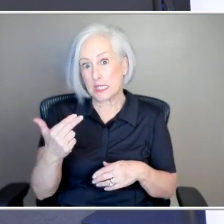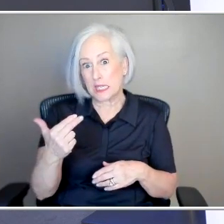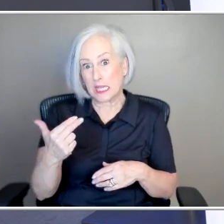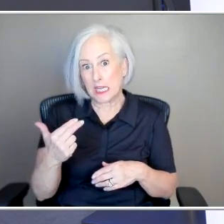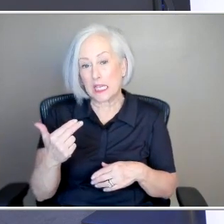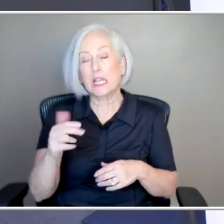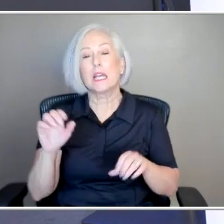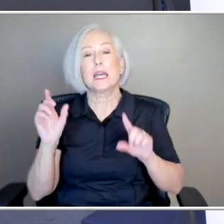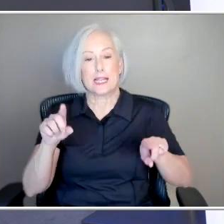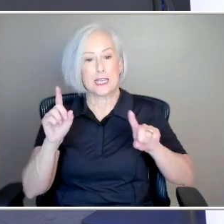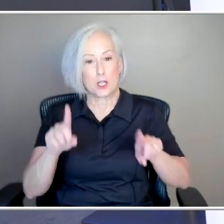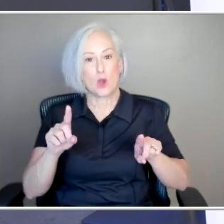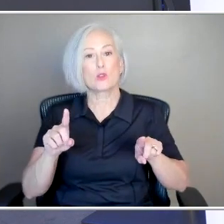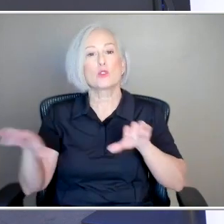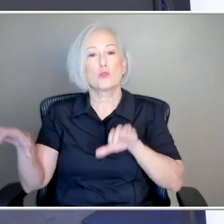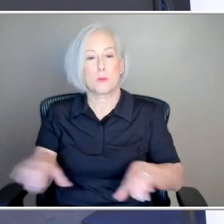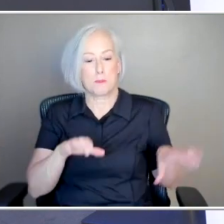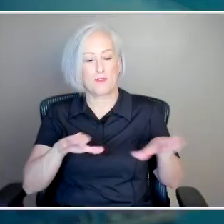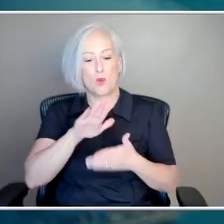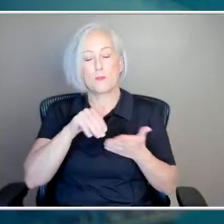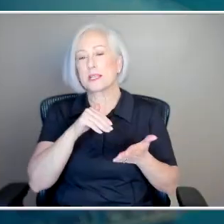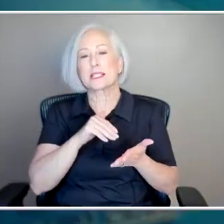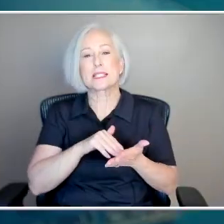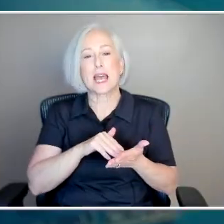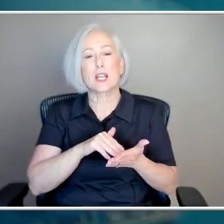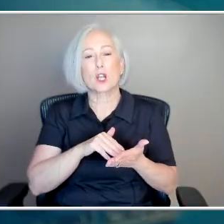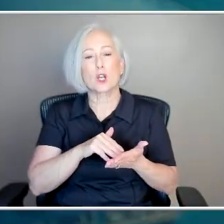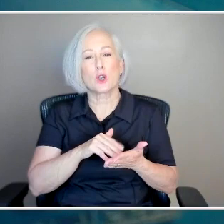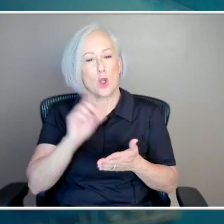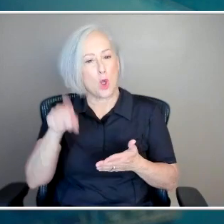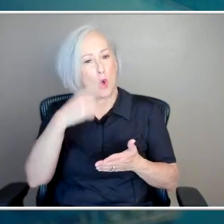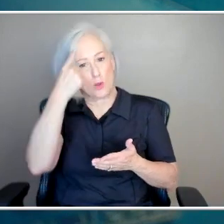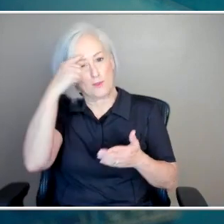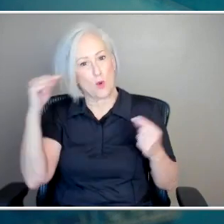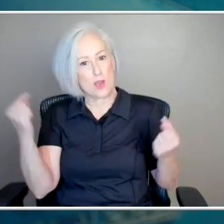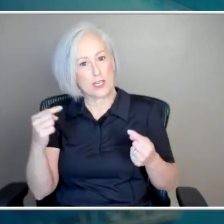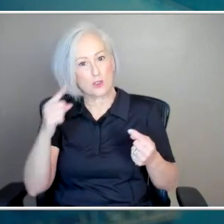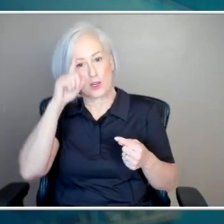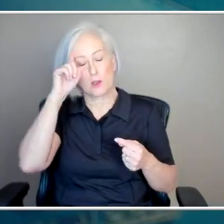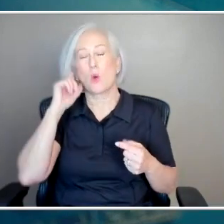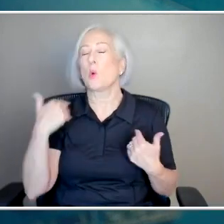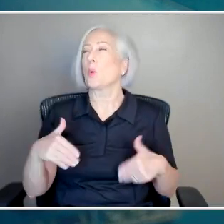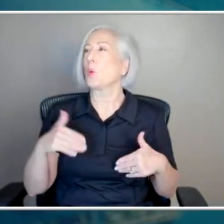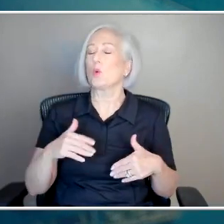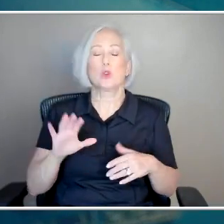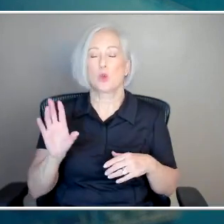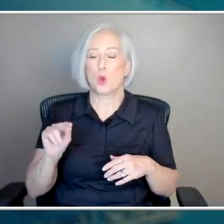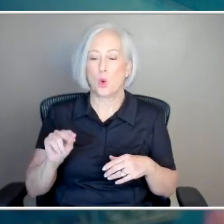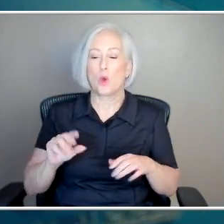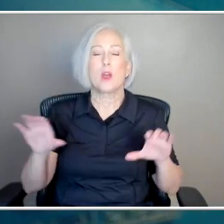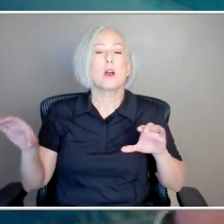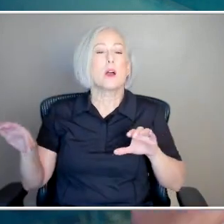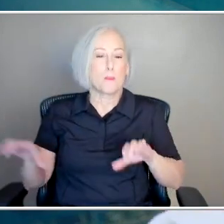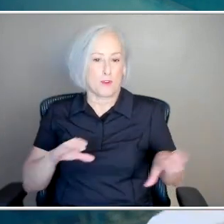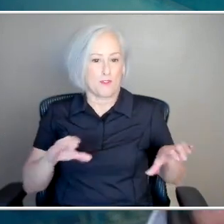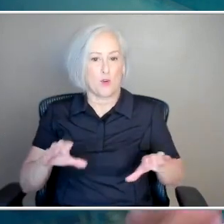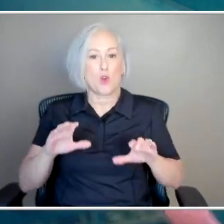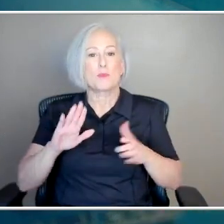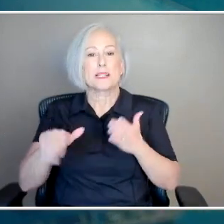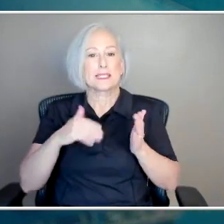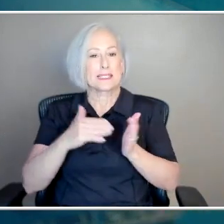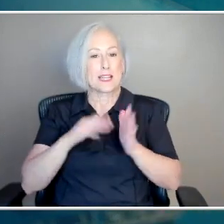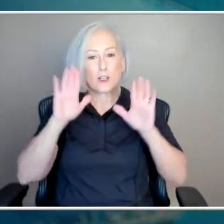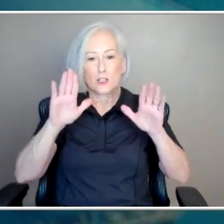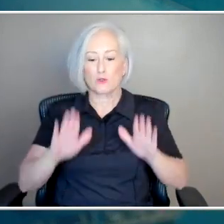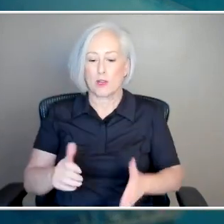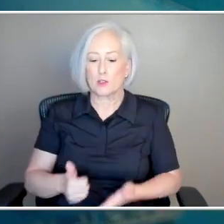there besides recover from injuries? Great question. So there's a lot that happens at the Performance Center. We have fantastic physical therapists that are there to rehab injuries and post-surgery and